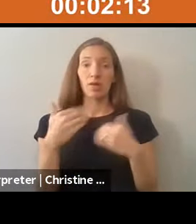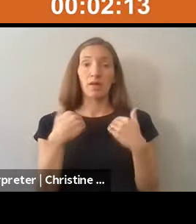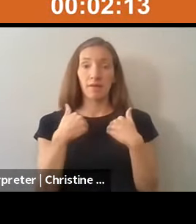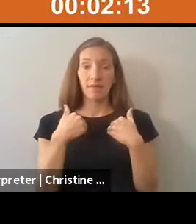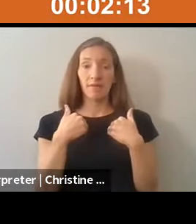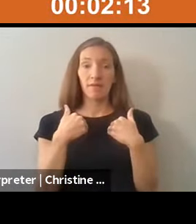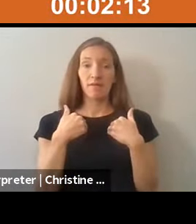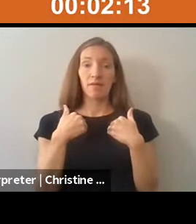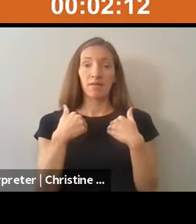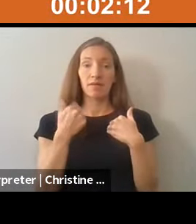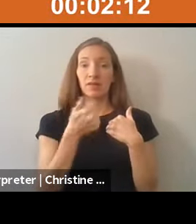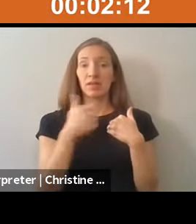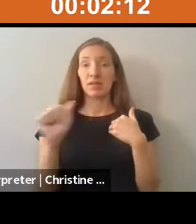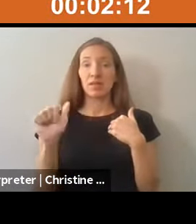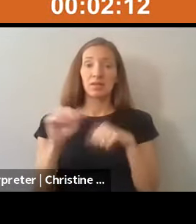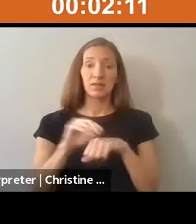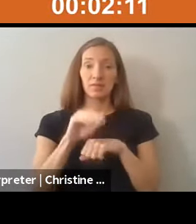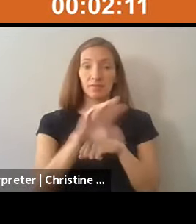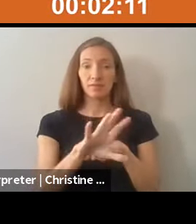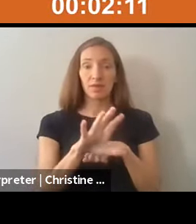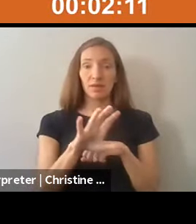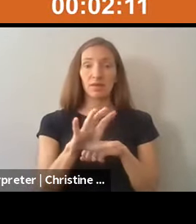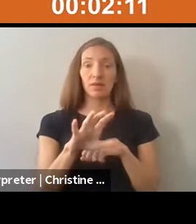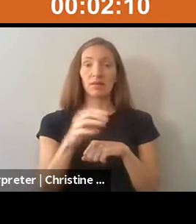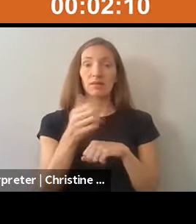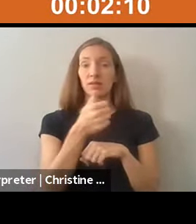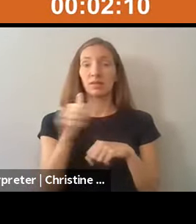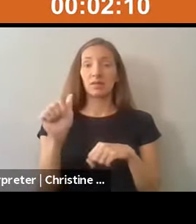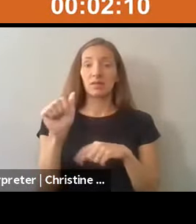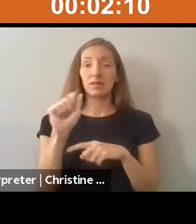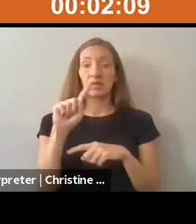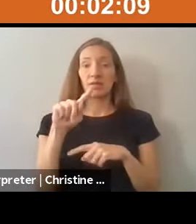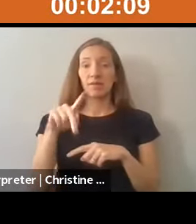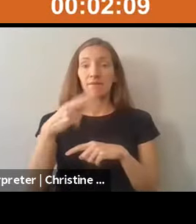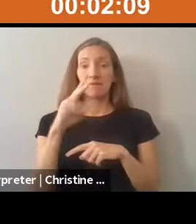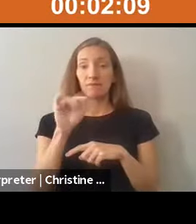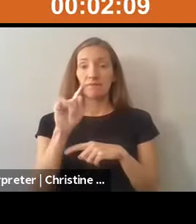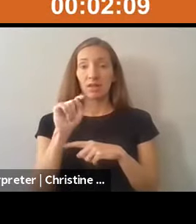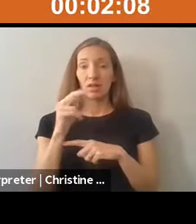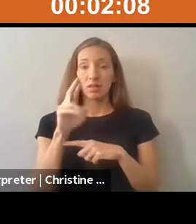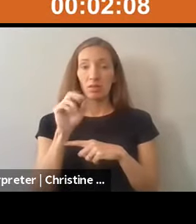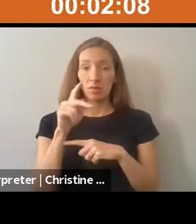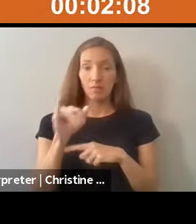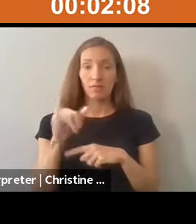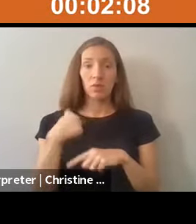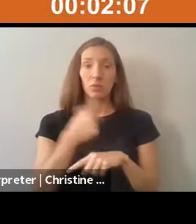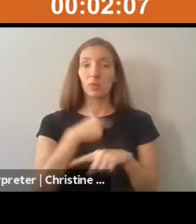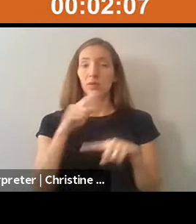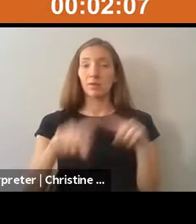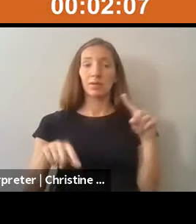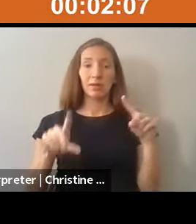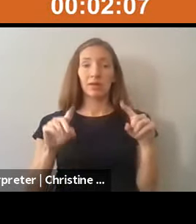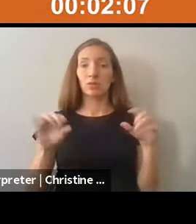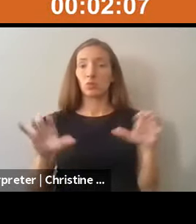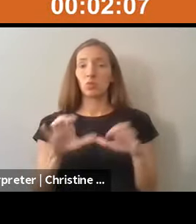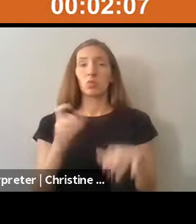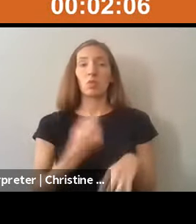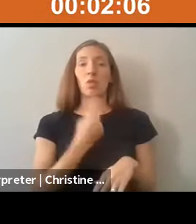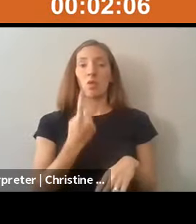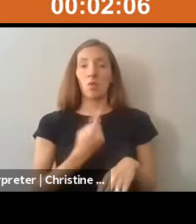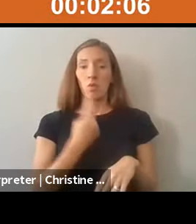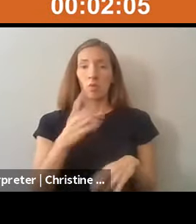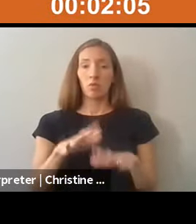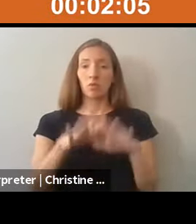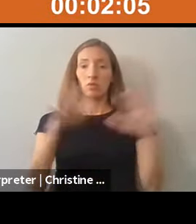has to involve across different sectors, including the private sector, governments,